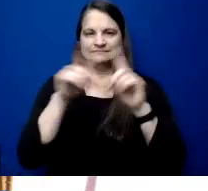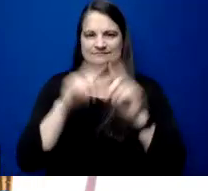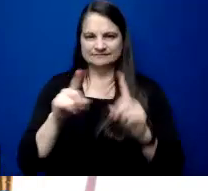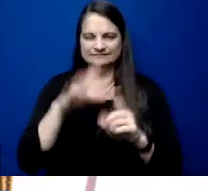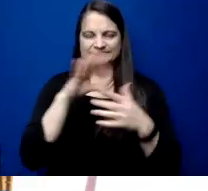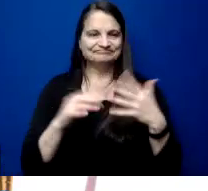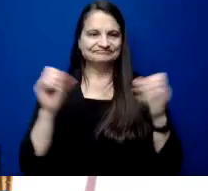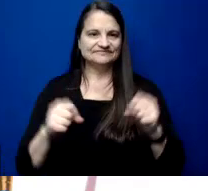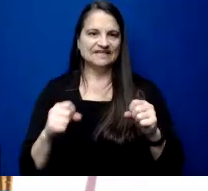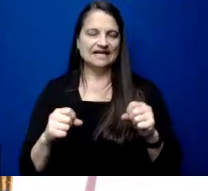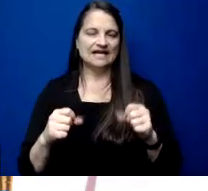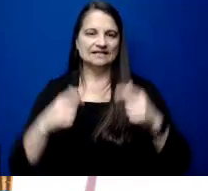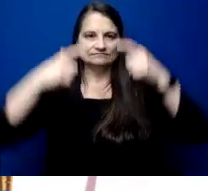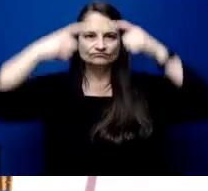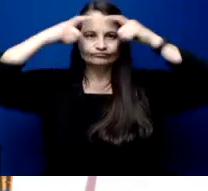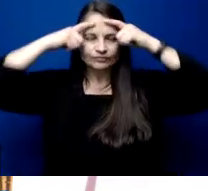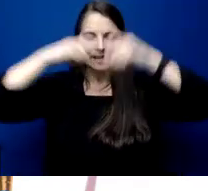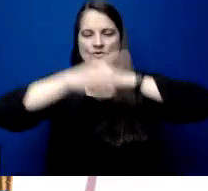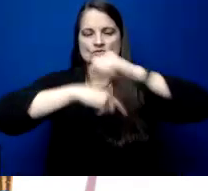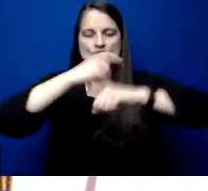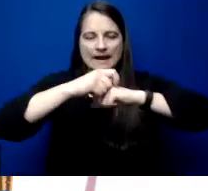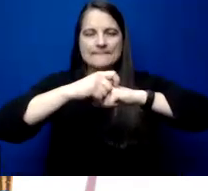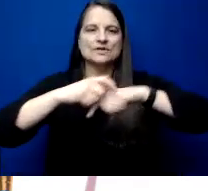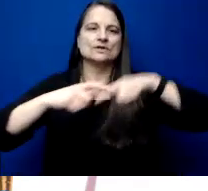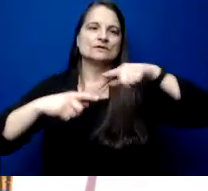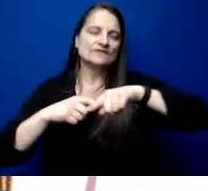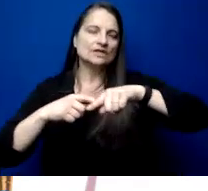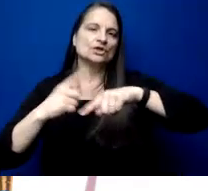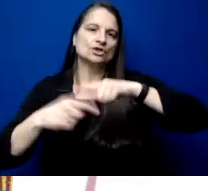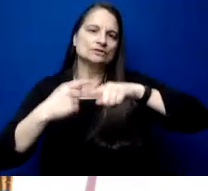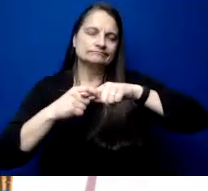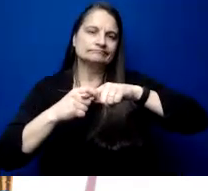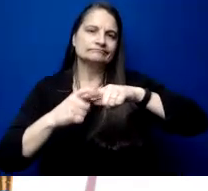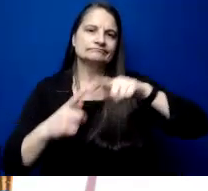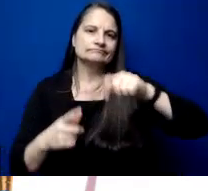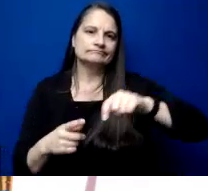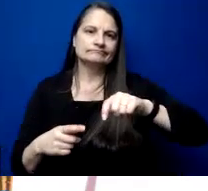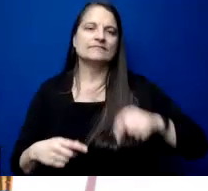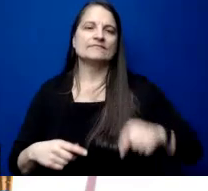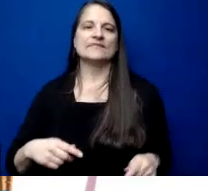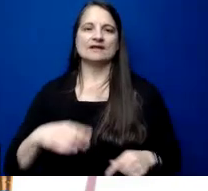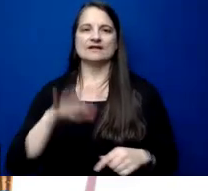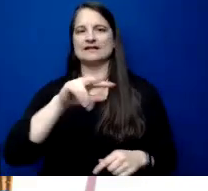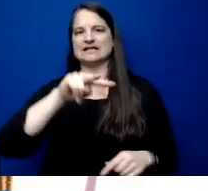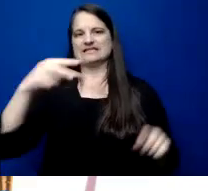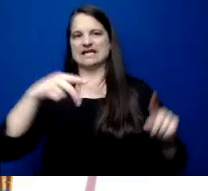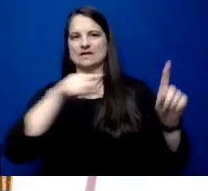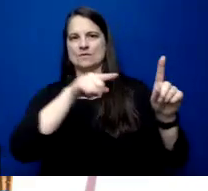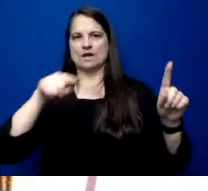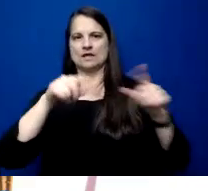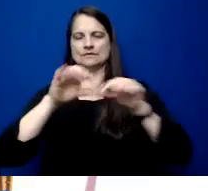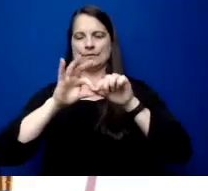either strap or clip or wrap around your hand or your fingers. Some of them, like the second one here, is